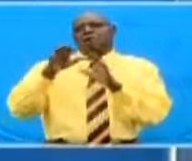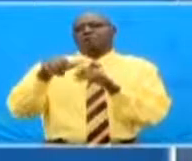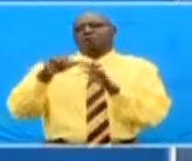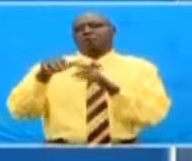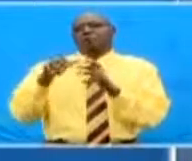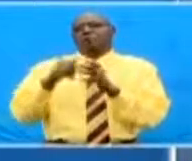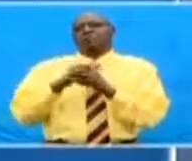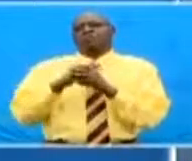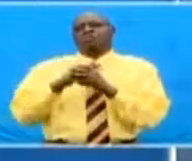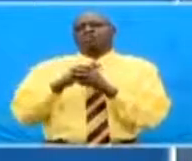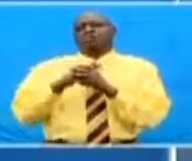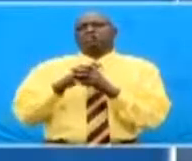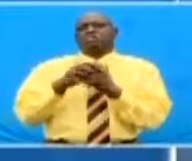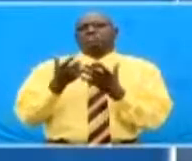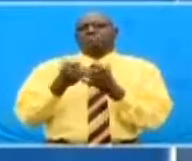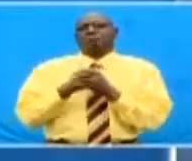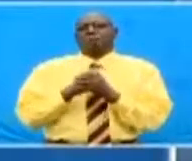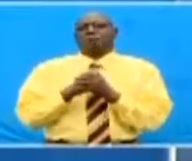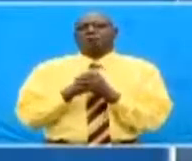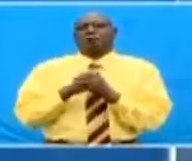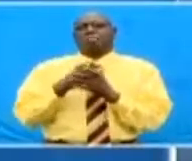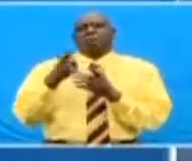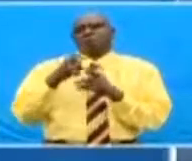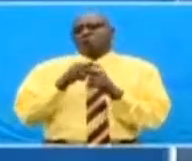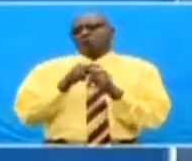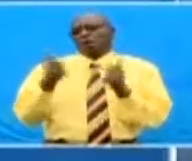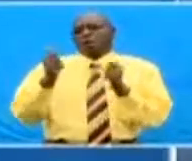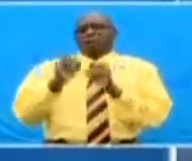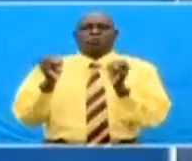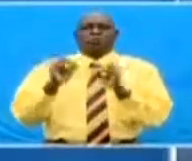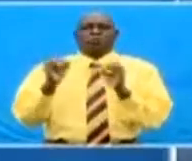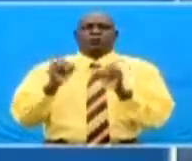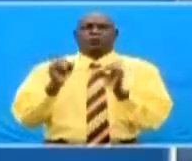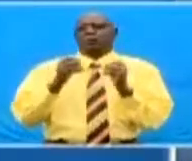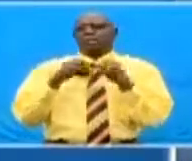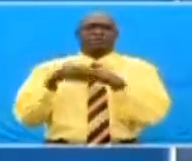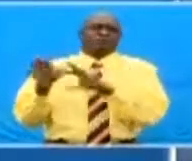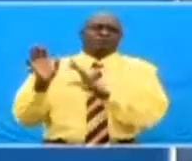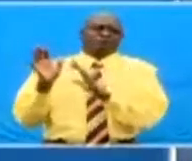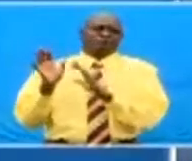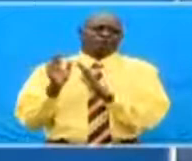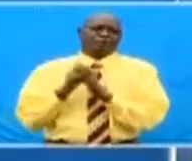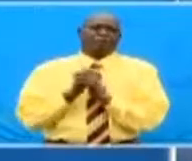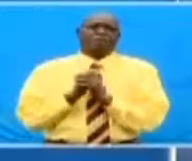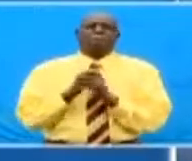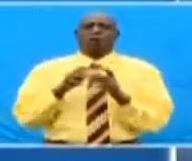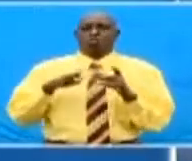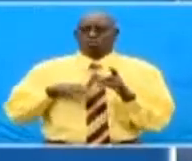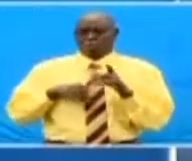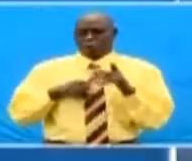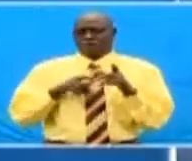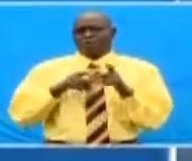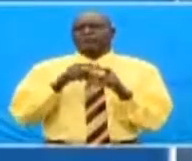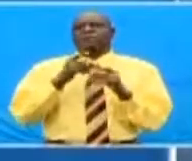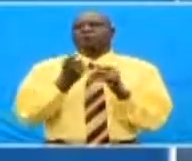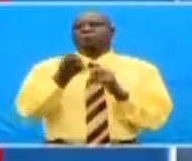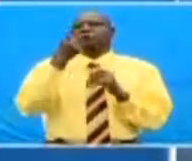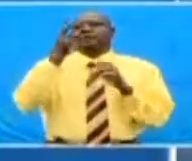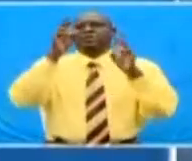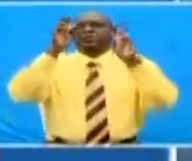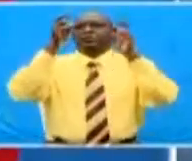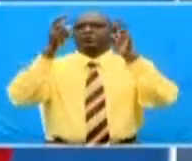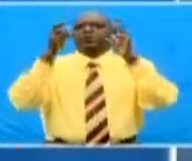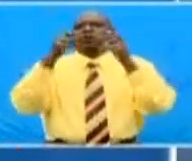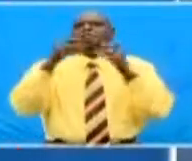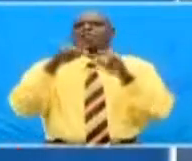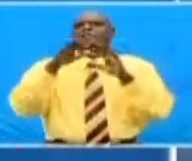a telephone farmer, so it didn't go well for me. So I had to abandon it. But she raises this issue of farmers